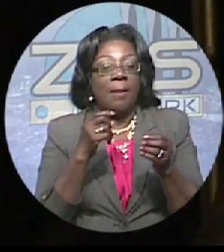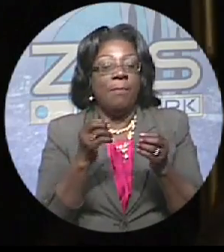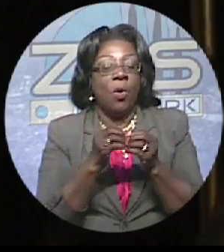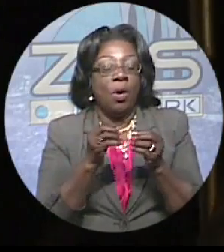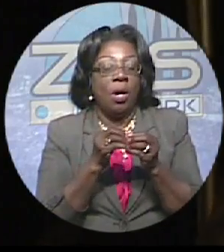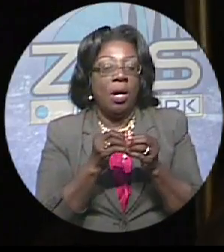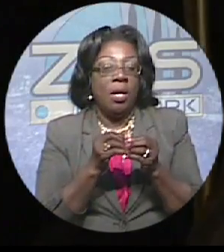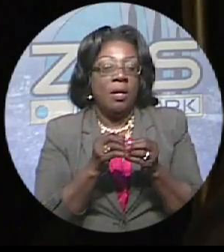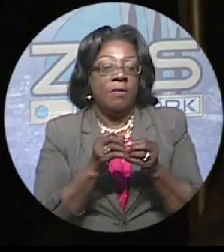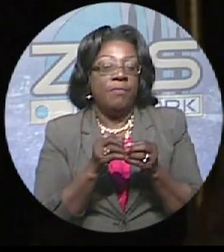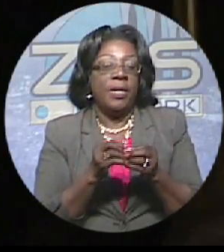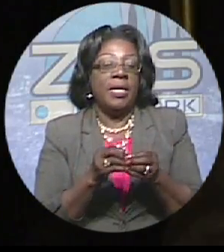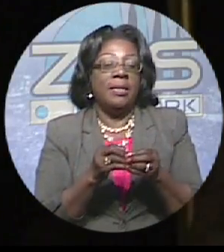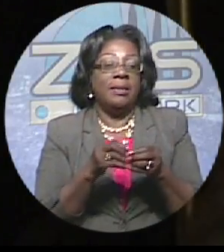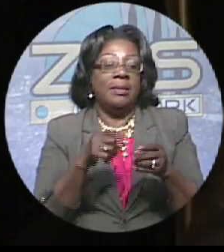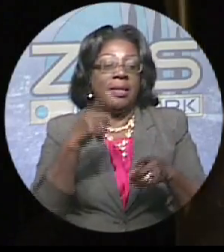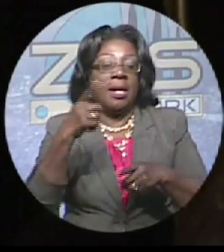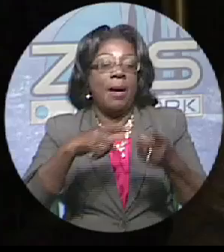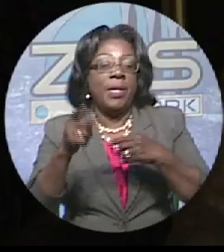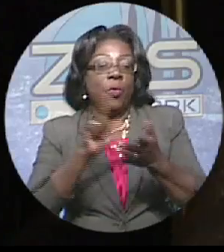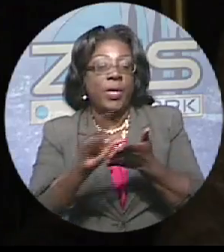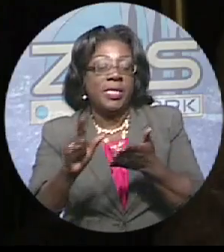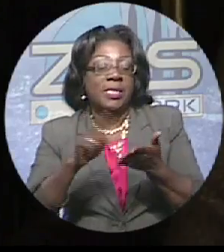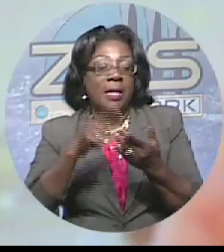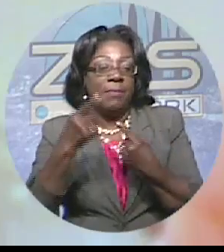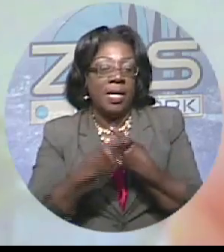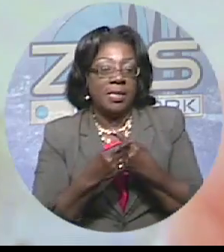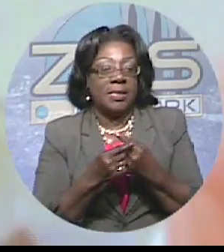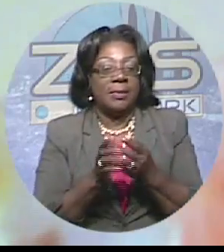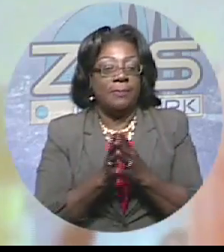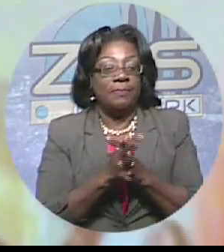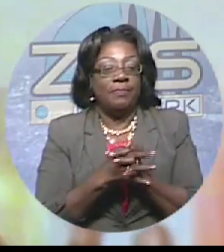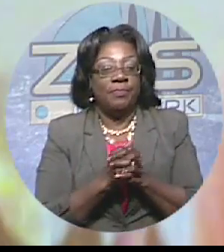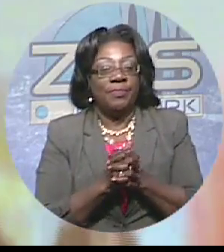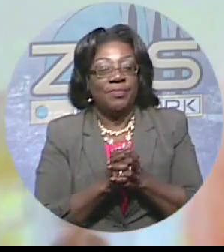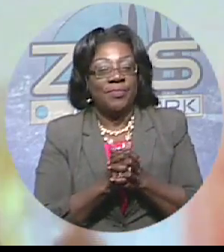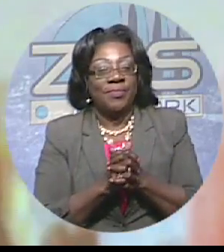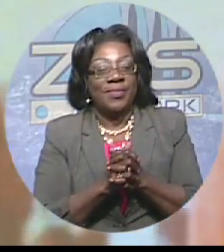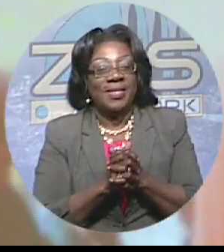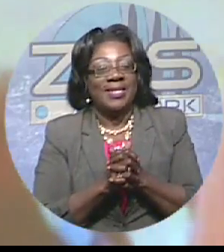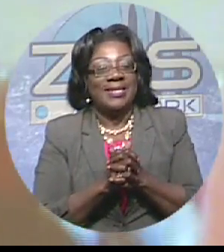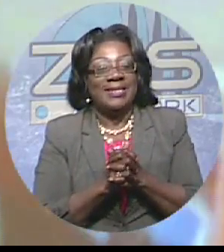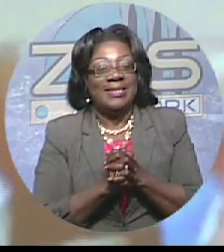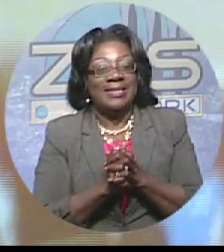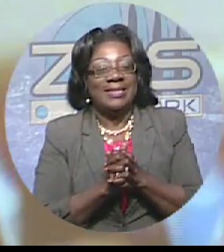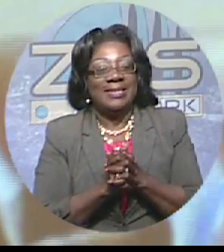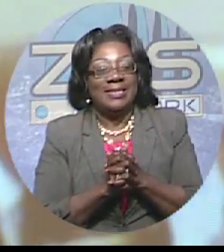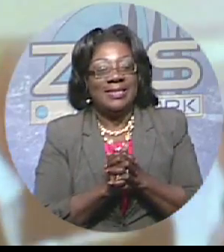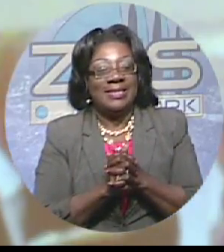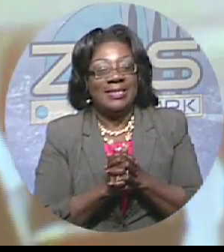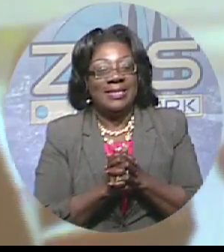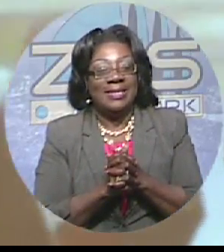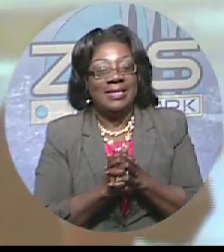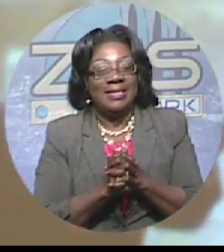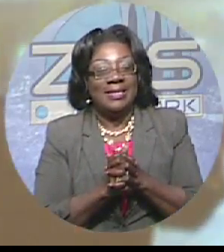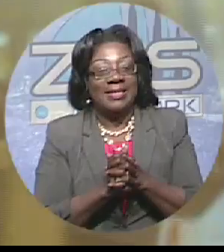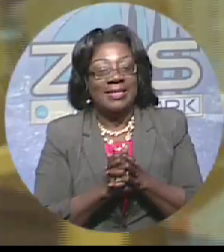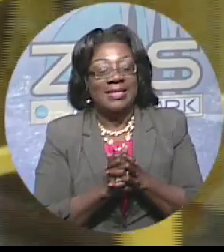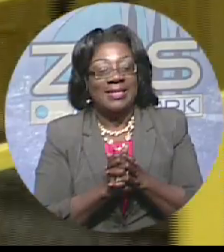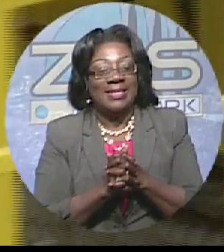in weeks or months. So just start, just do it, come out, have a good time. Jimenita Swain, ZNS Network